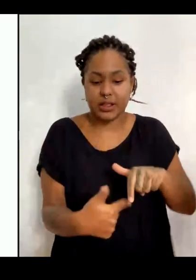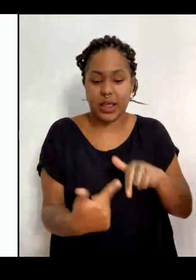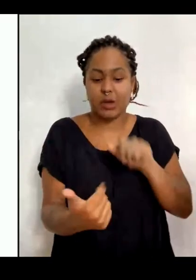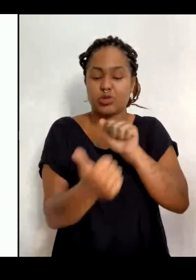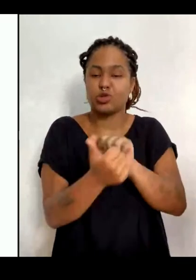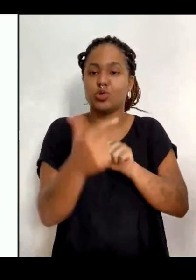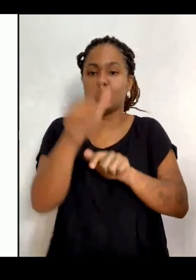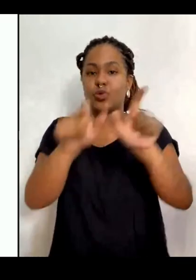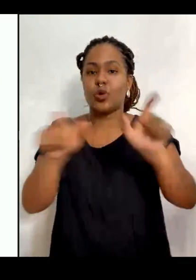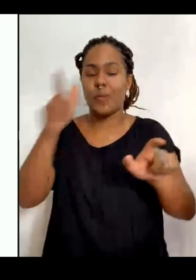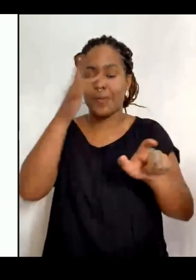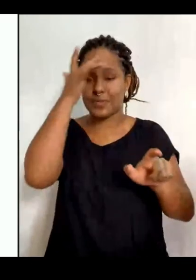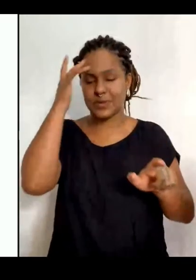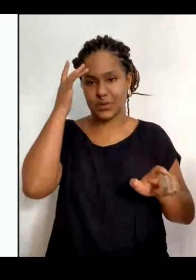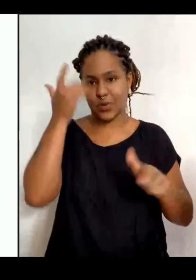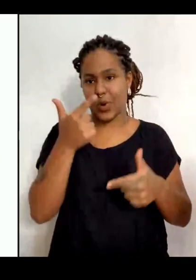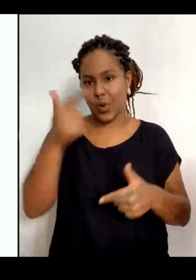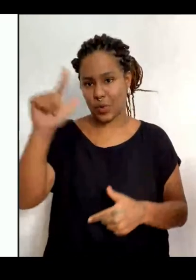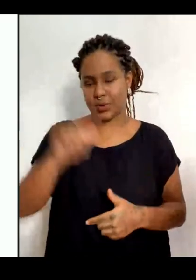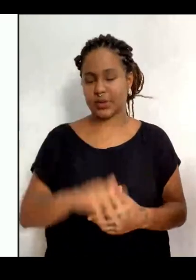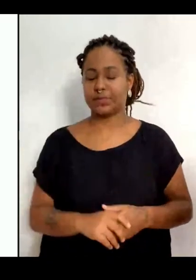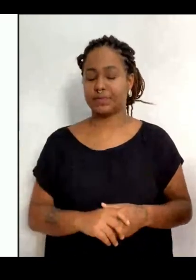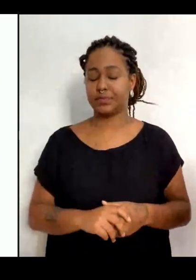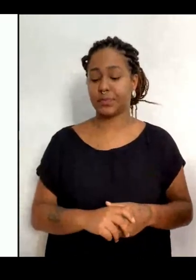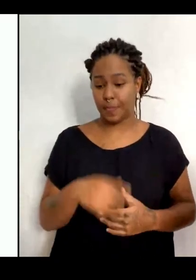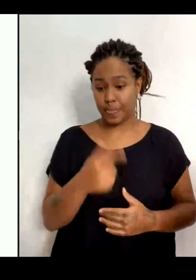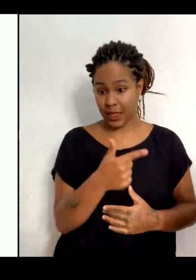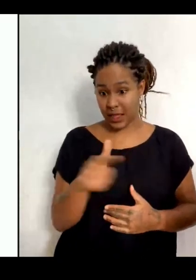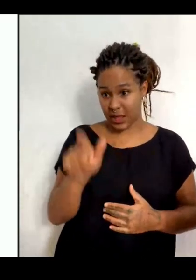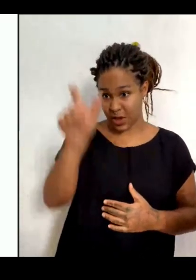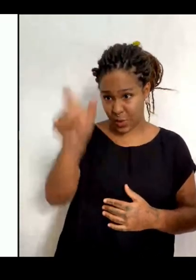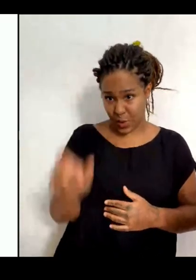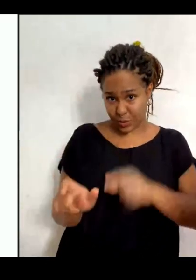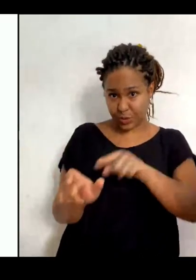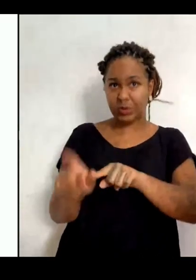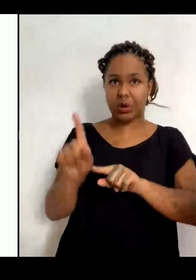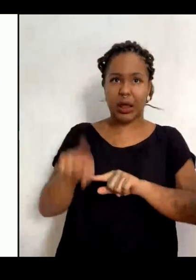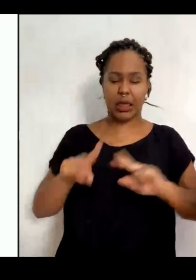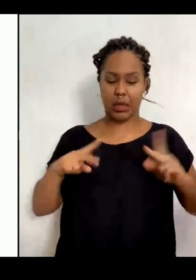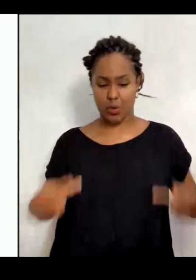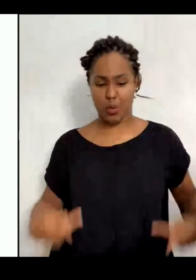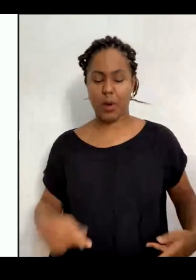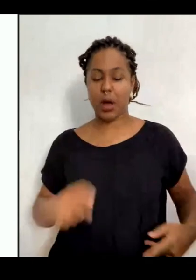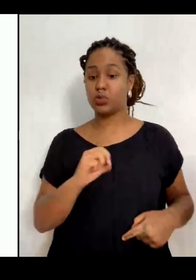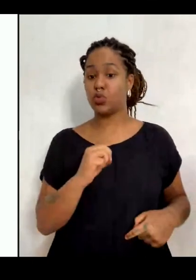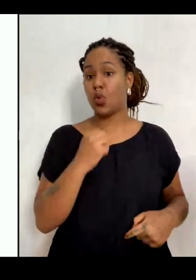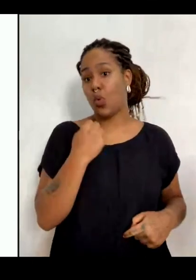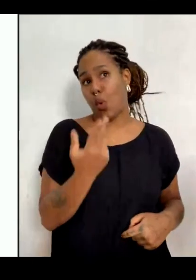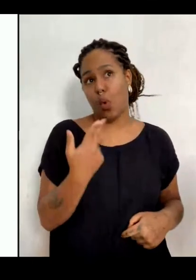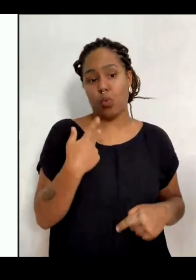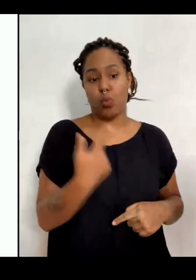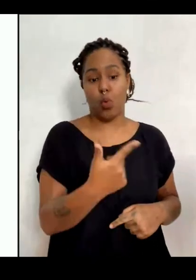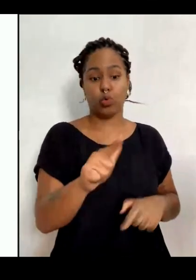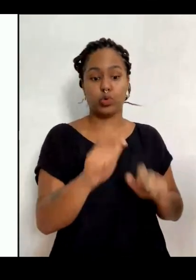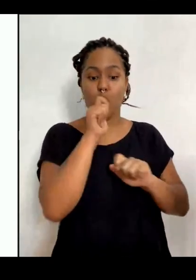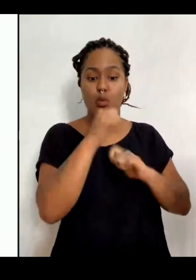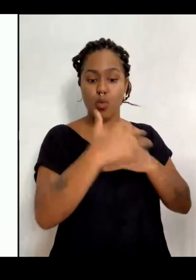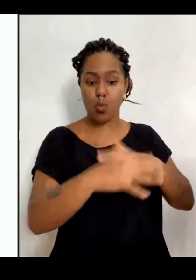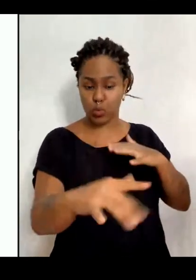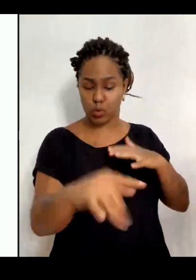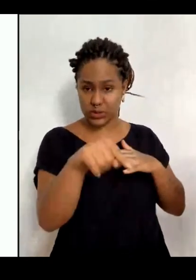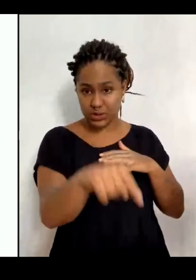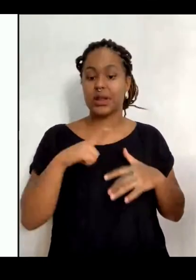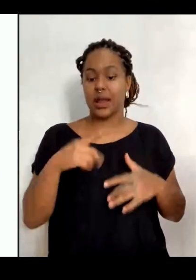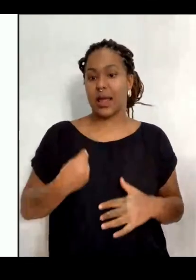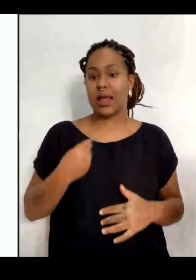so the other whether that's other humans or the ocean is denied existence it is eradicated or subordinated to comply